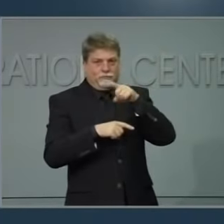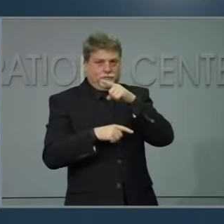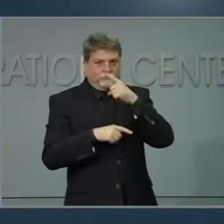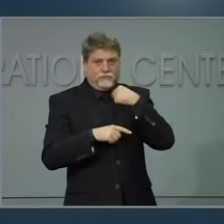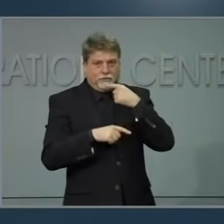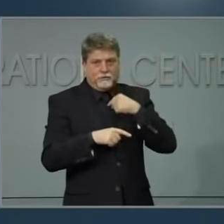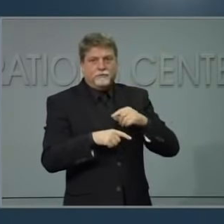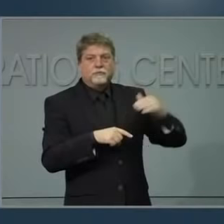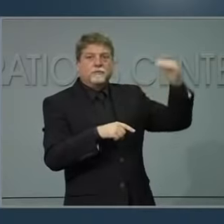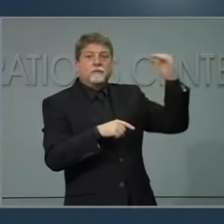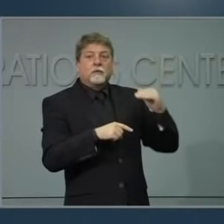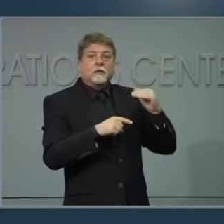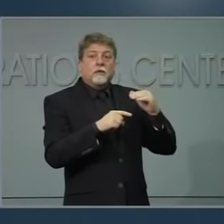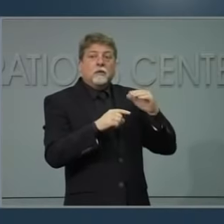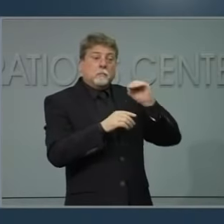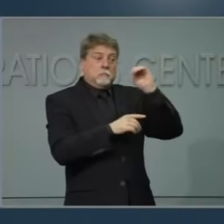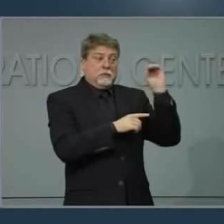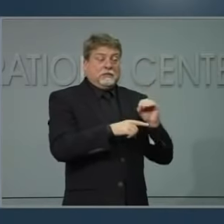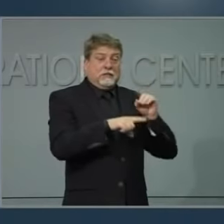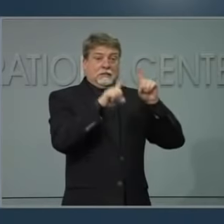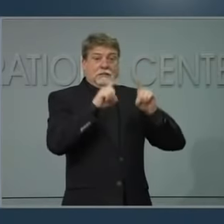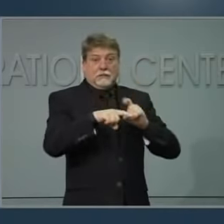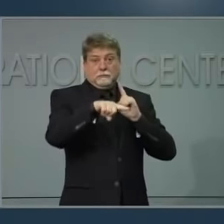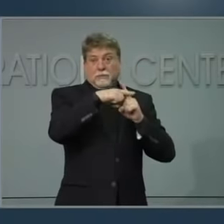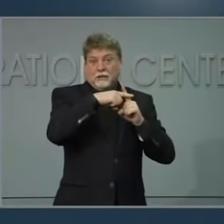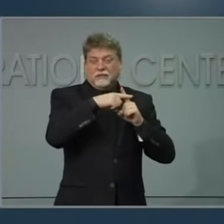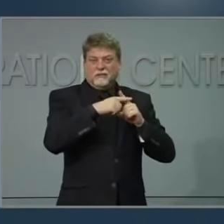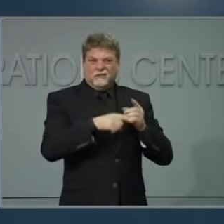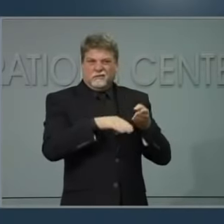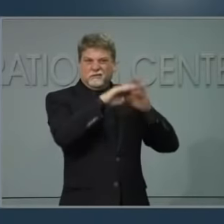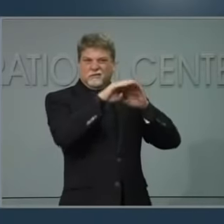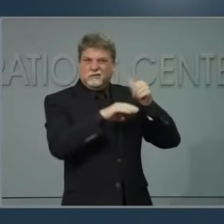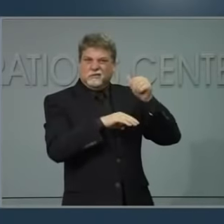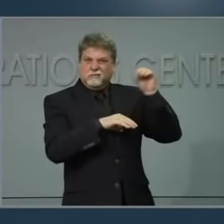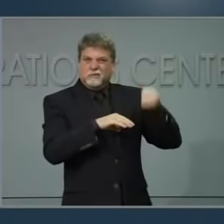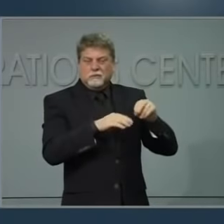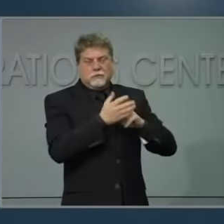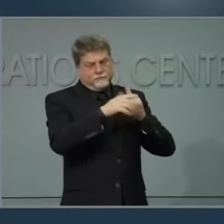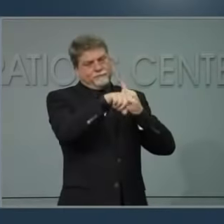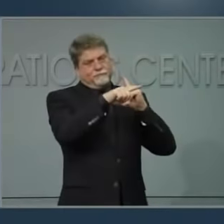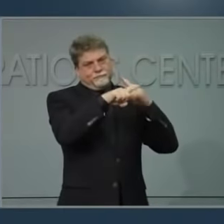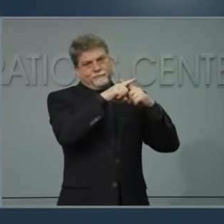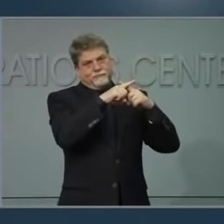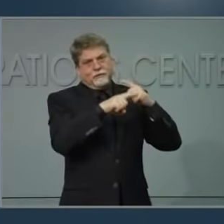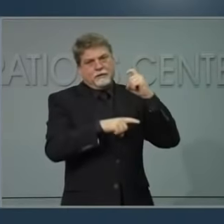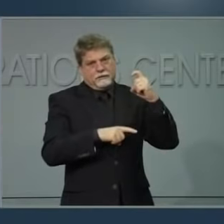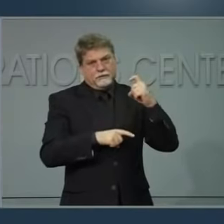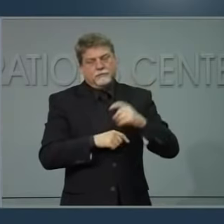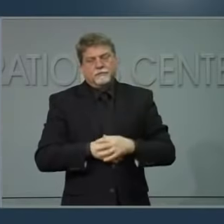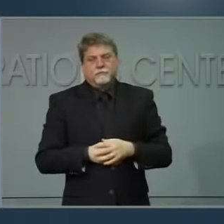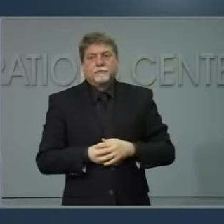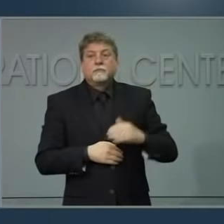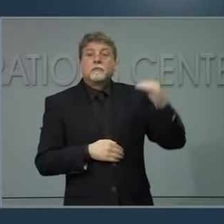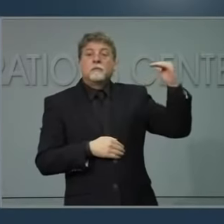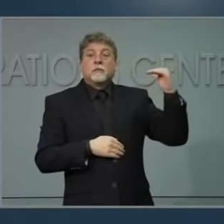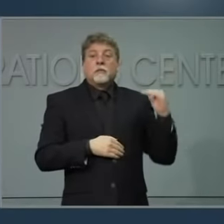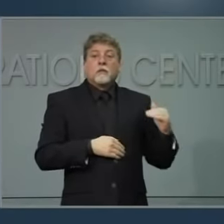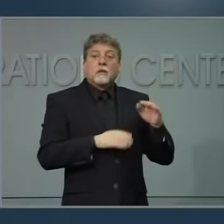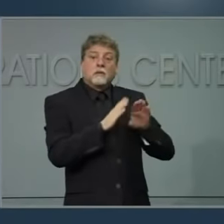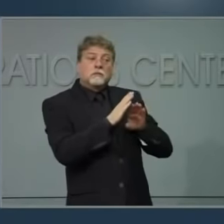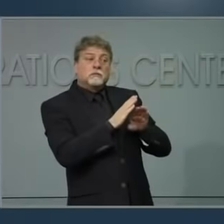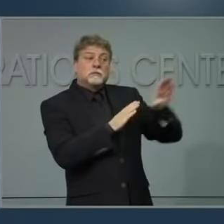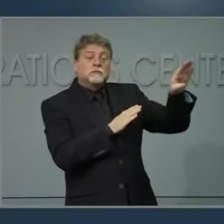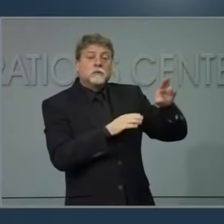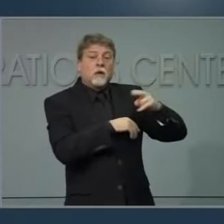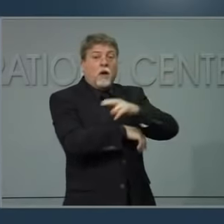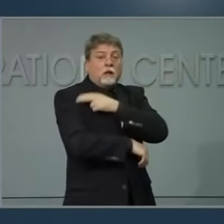trajectory in percent of tests returning positive is increasing. This also gets a red X. And North Carolina's trajectory